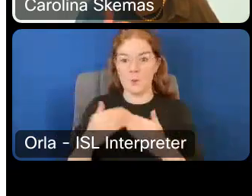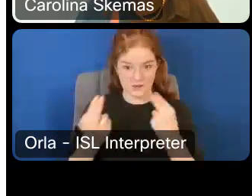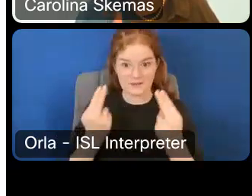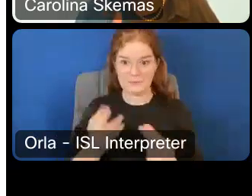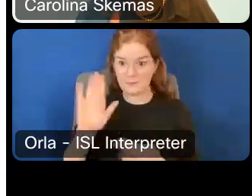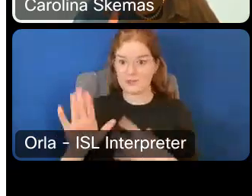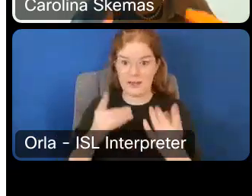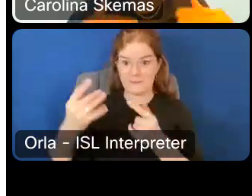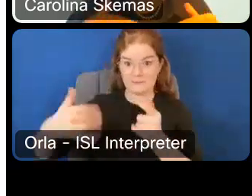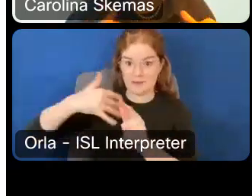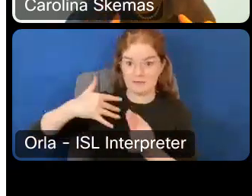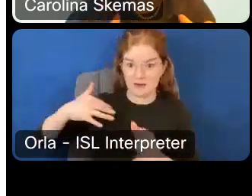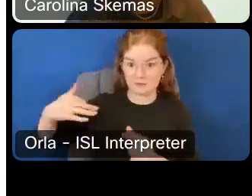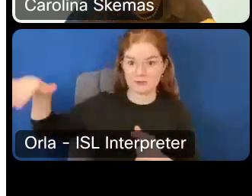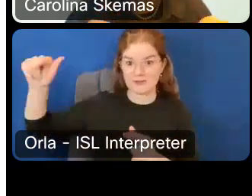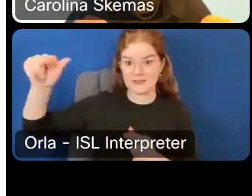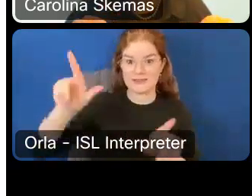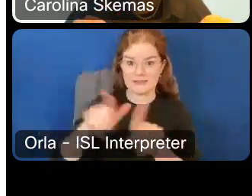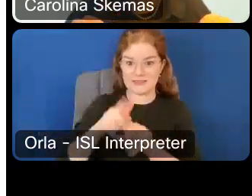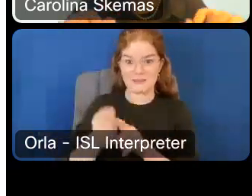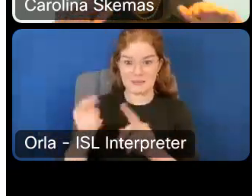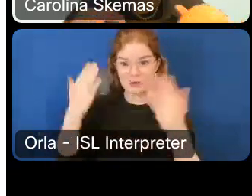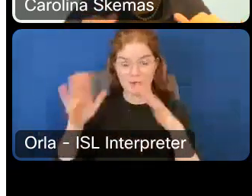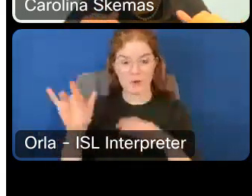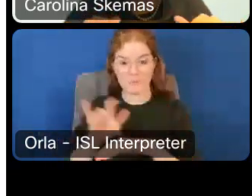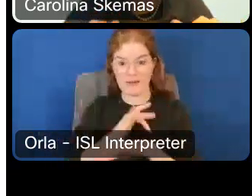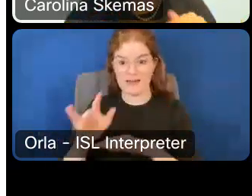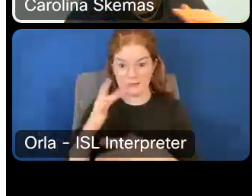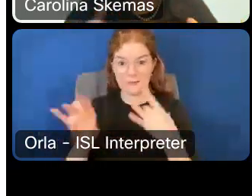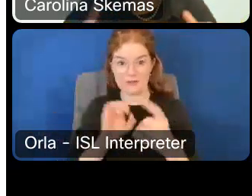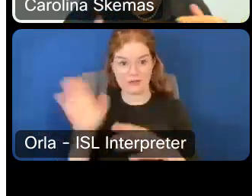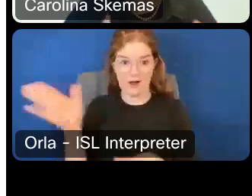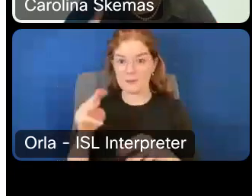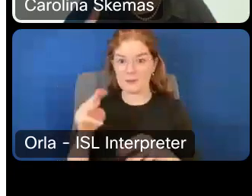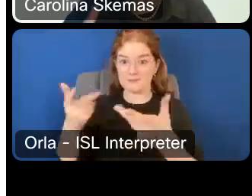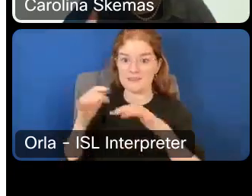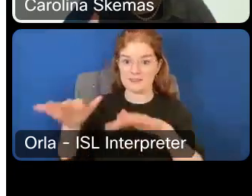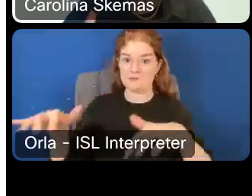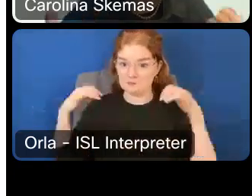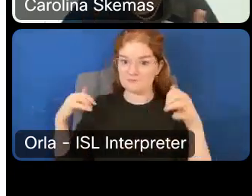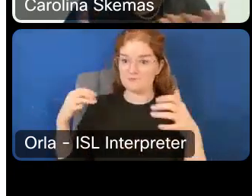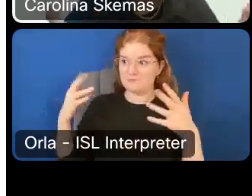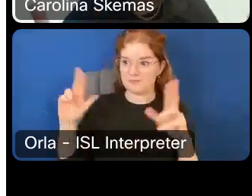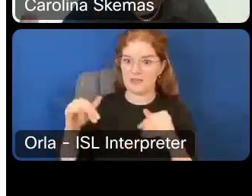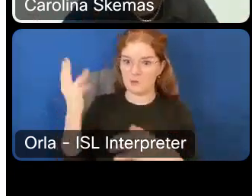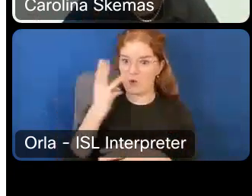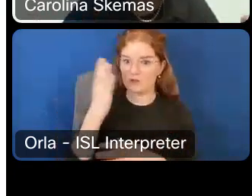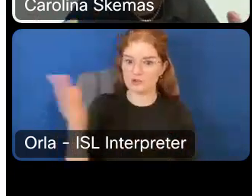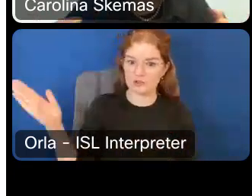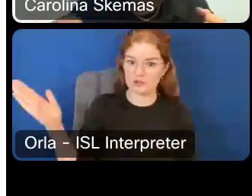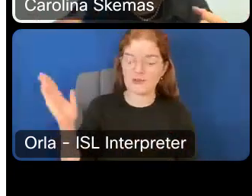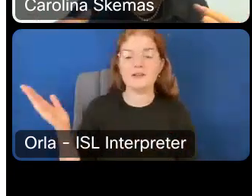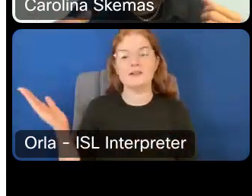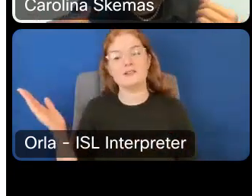in the background at the same time in order for the people to be sitting down and watching the actors deliver that